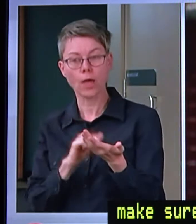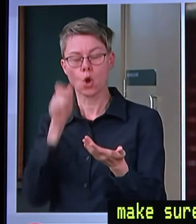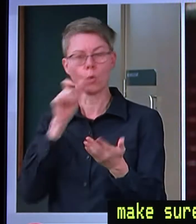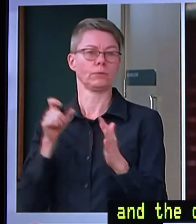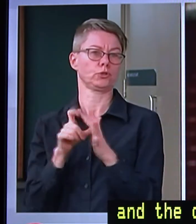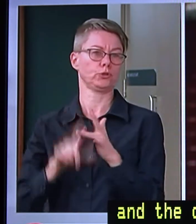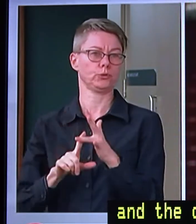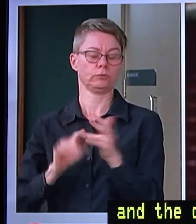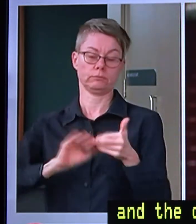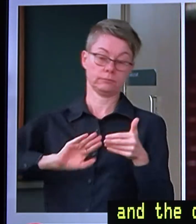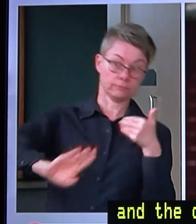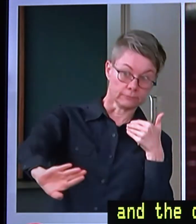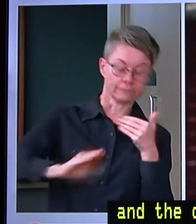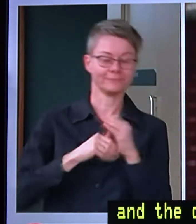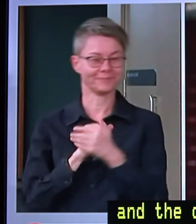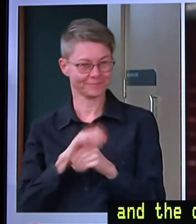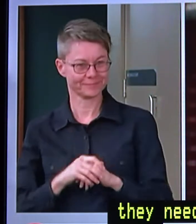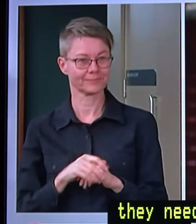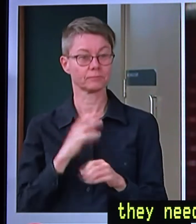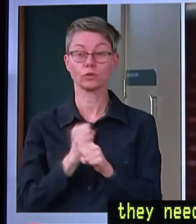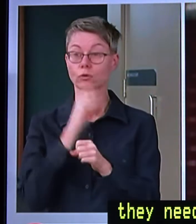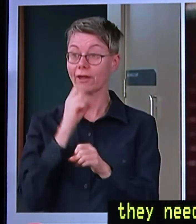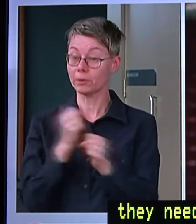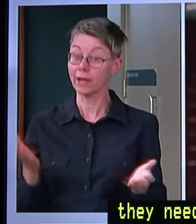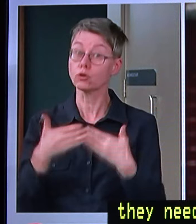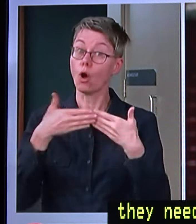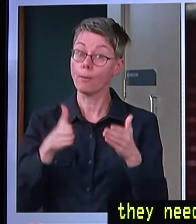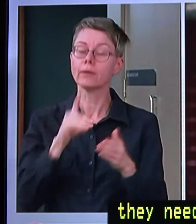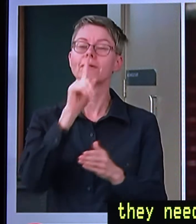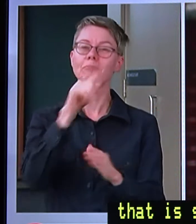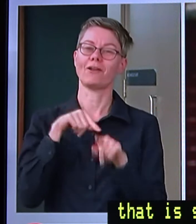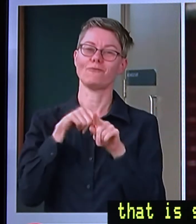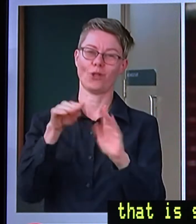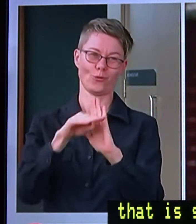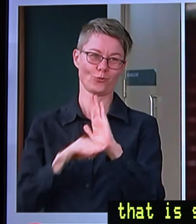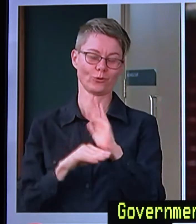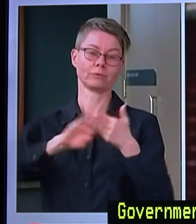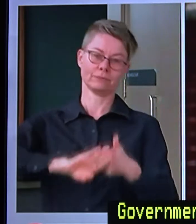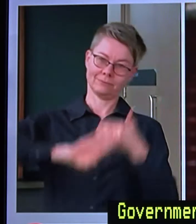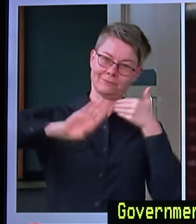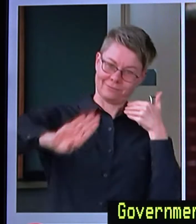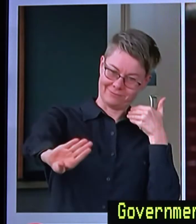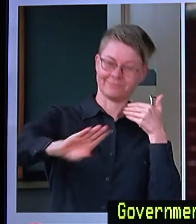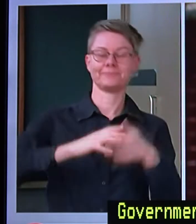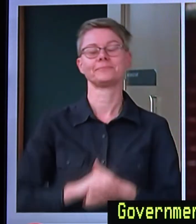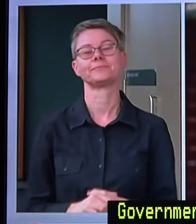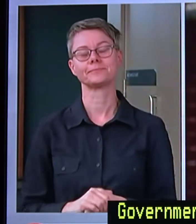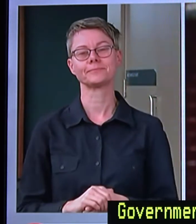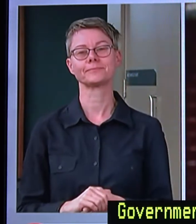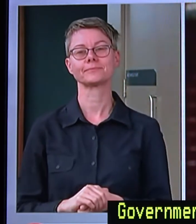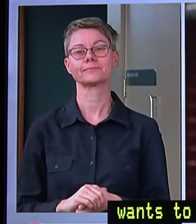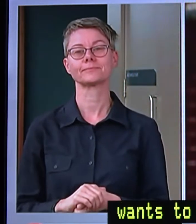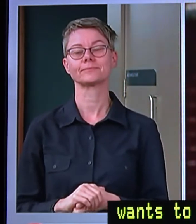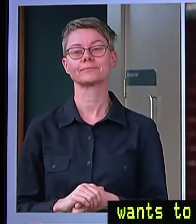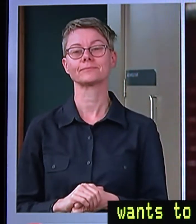is something the government encourages, but also wants to make sure that everybody sticks to those social distancing rules when you're out and about